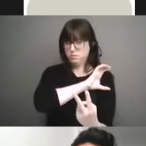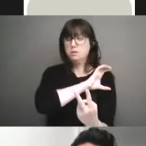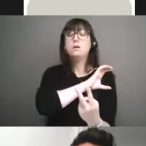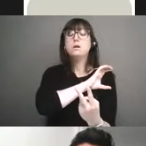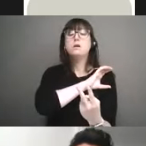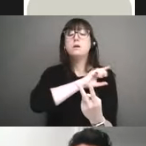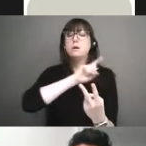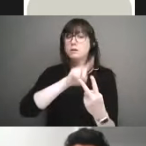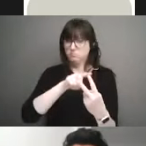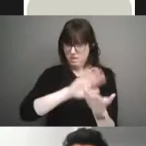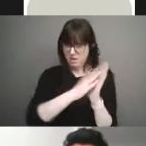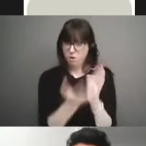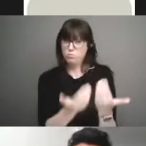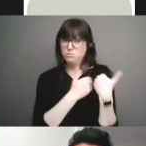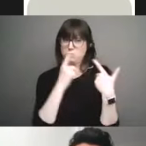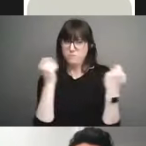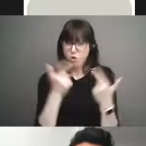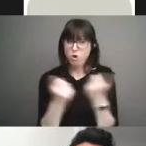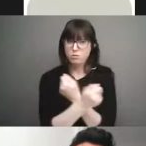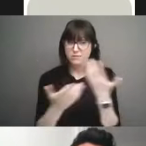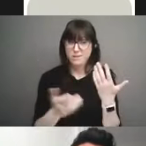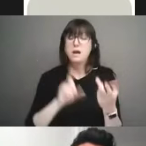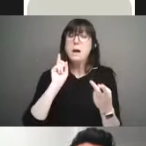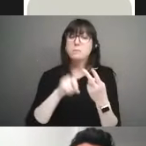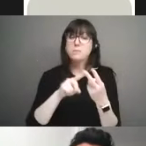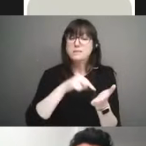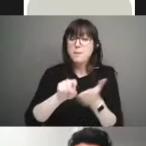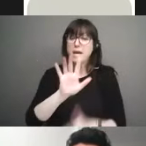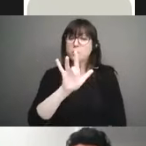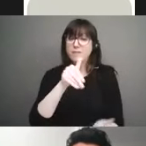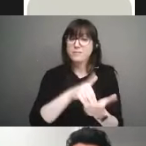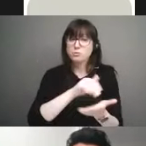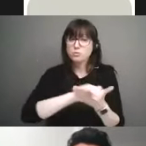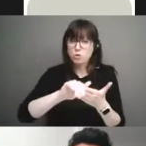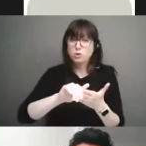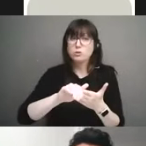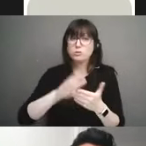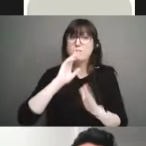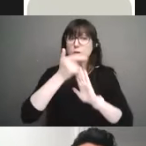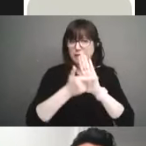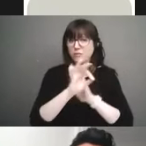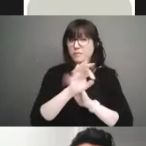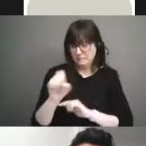of his actions, but also ordered the son to pay $25,000 in legal costs